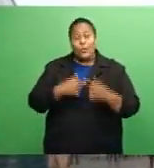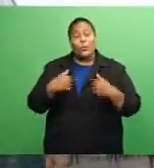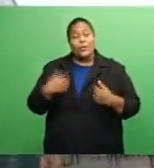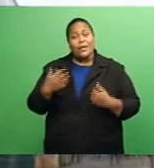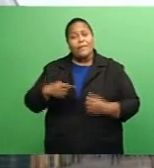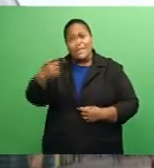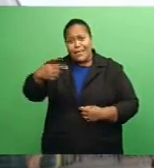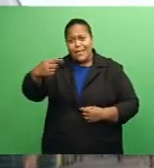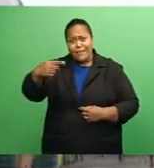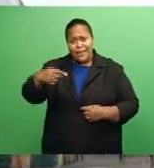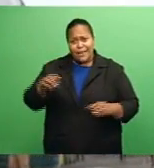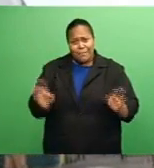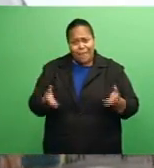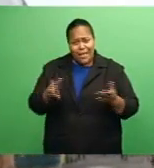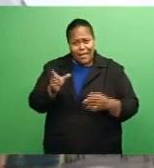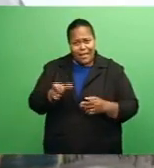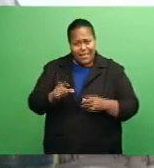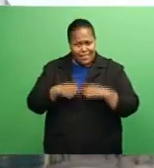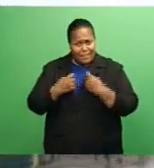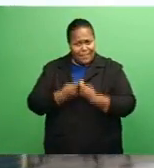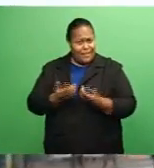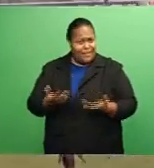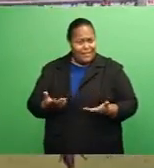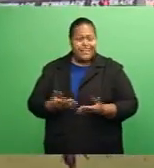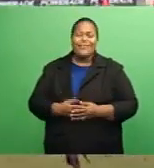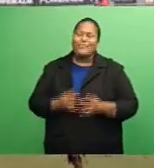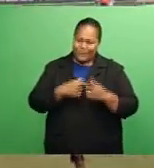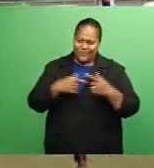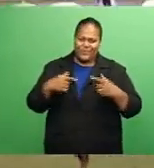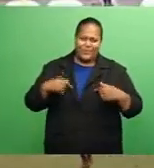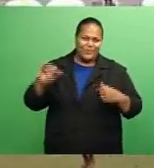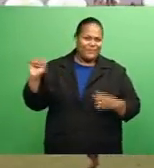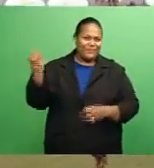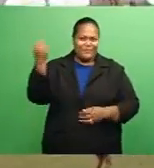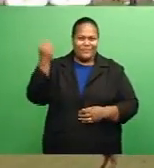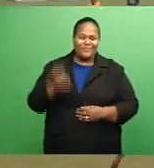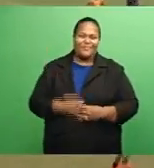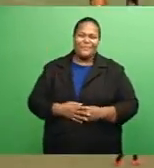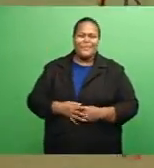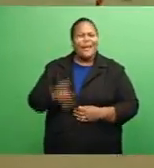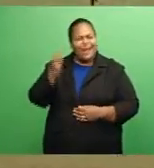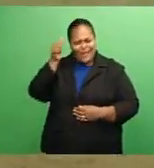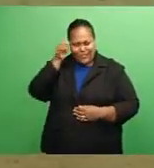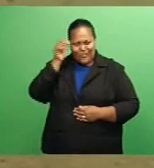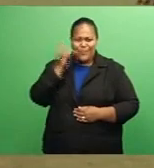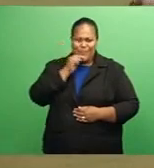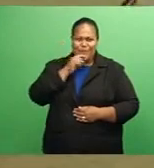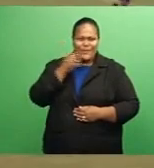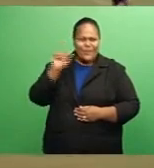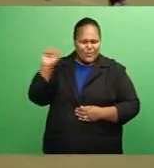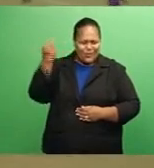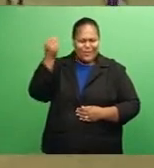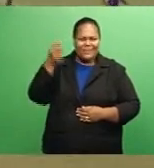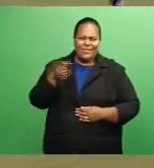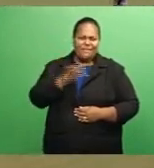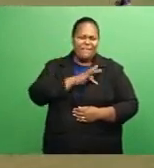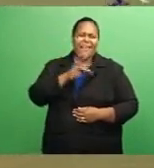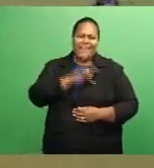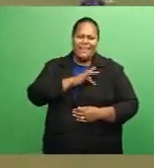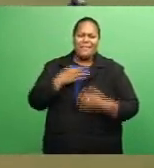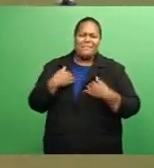players, but yeah, we made it. I knew the boys were going to make it because they had faith in it, so